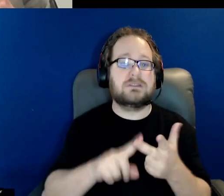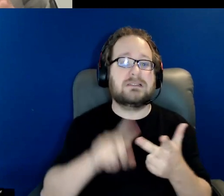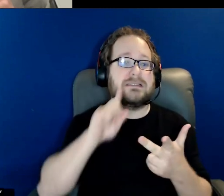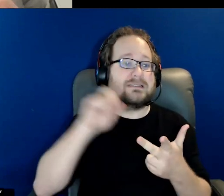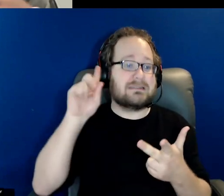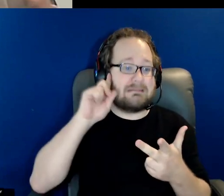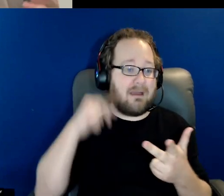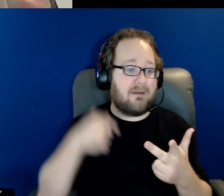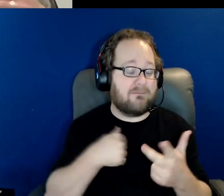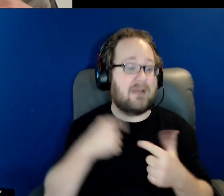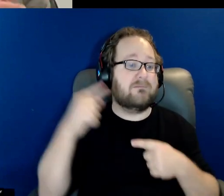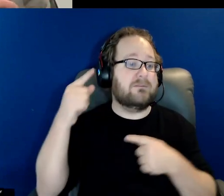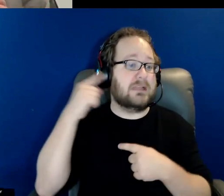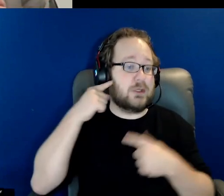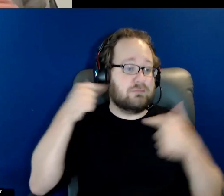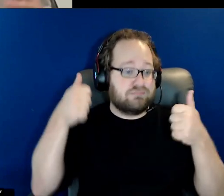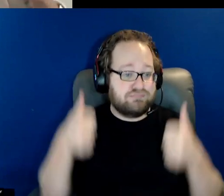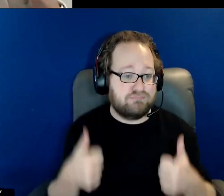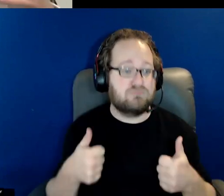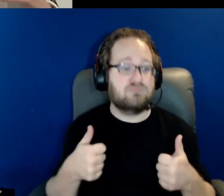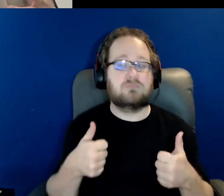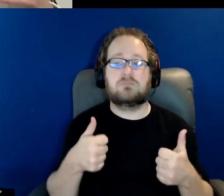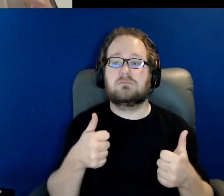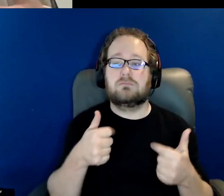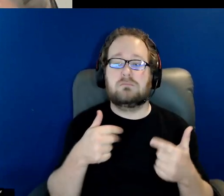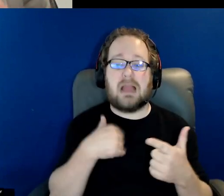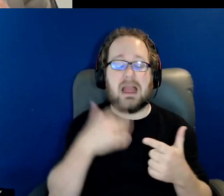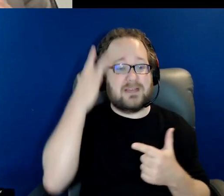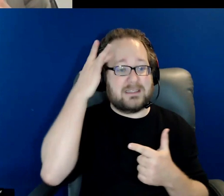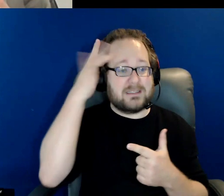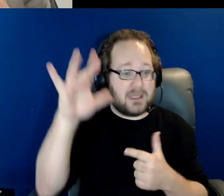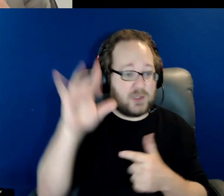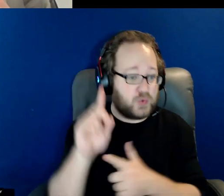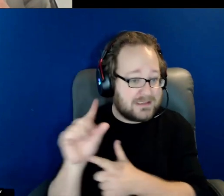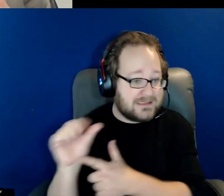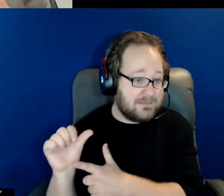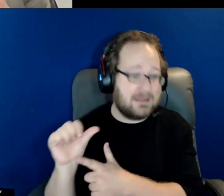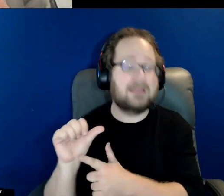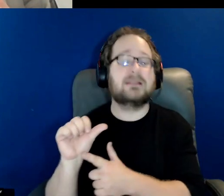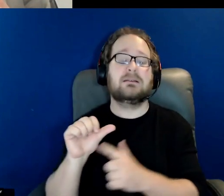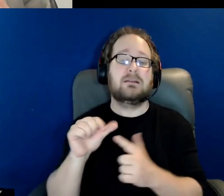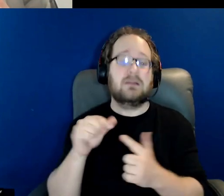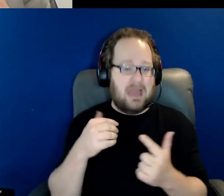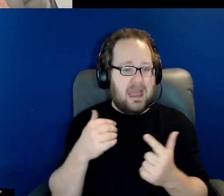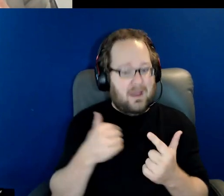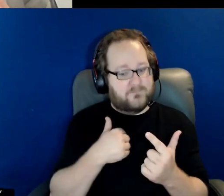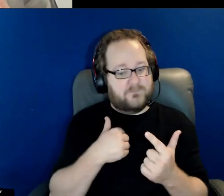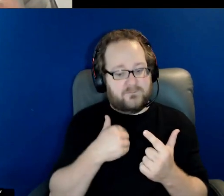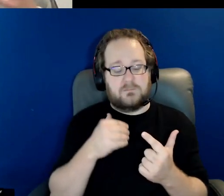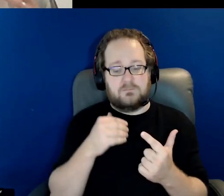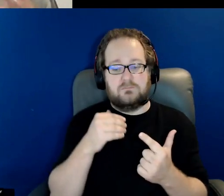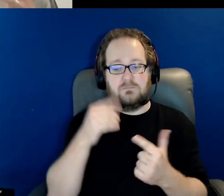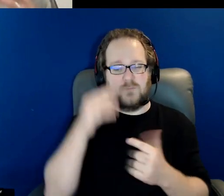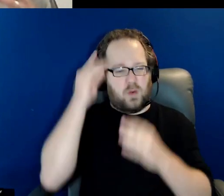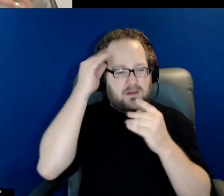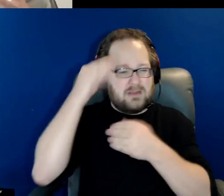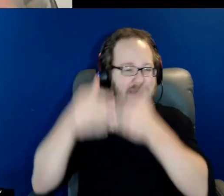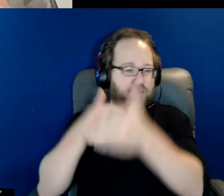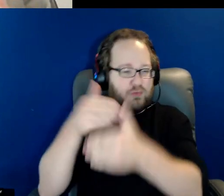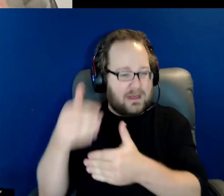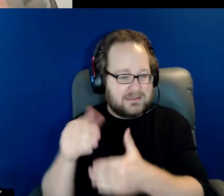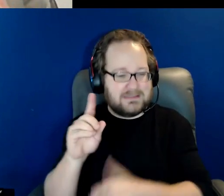hearing impairments, intellectual disabilities, they're truly able to get this information in a way that they